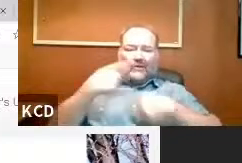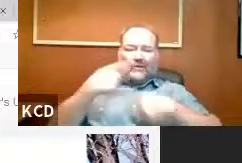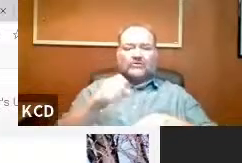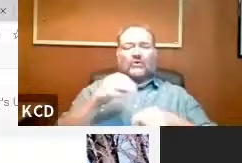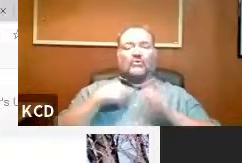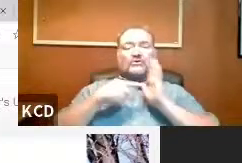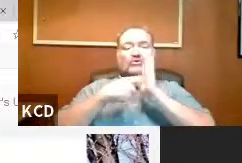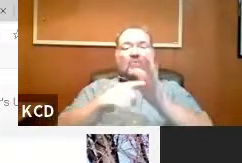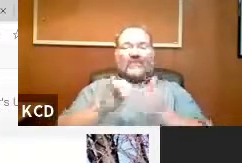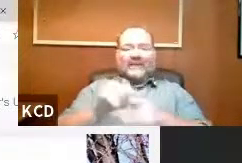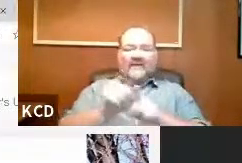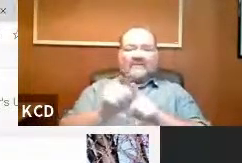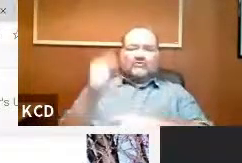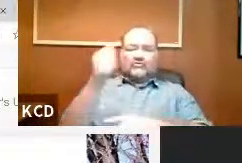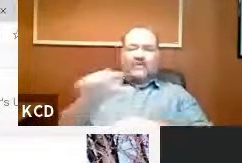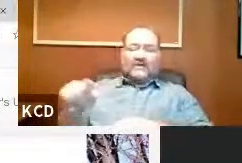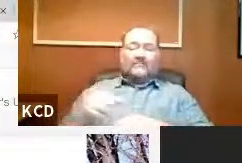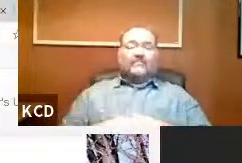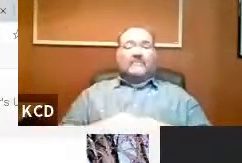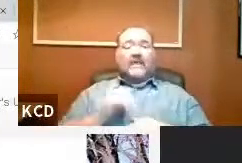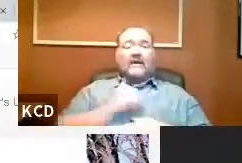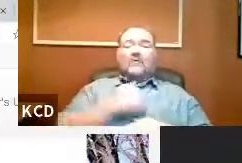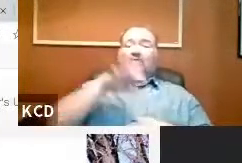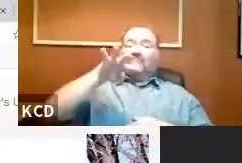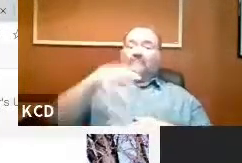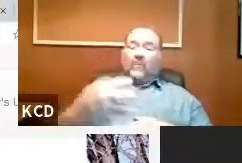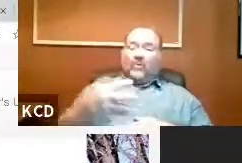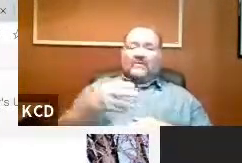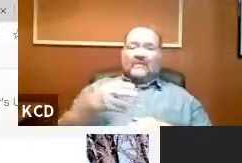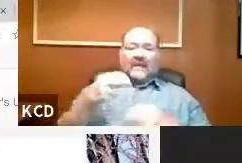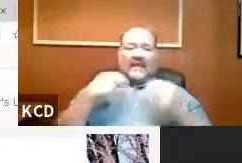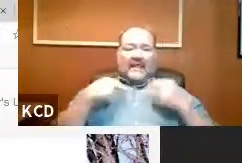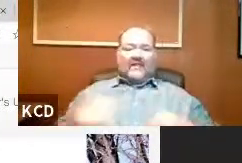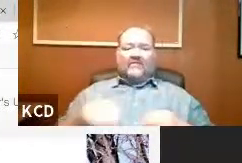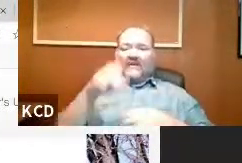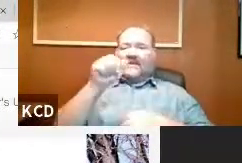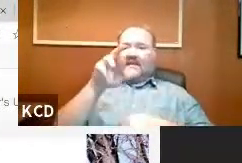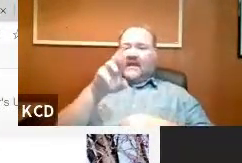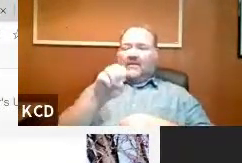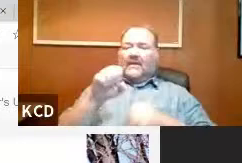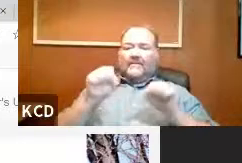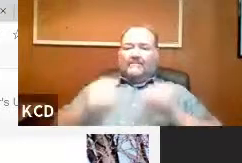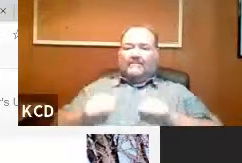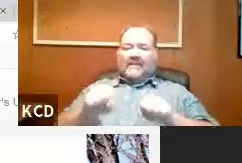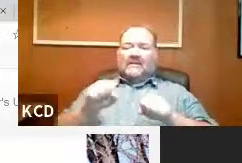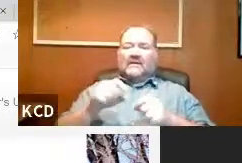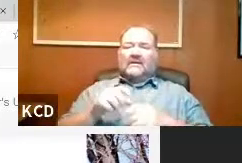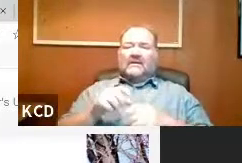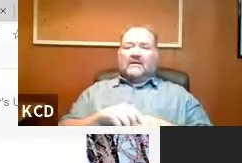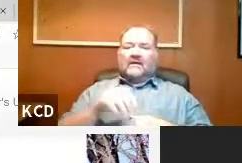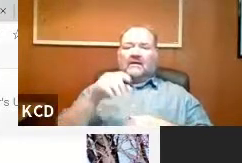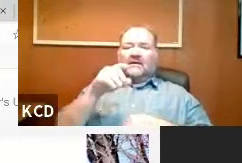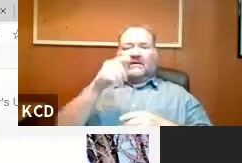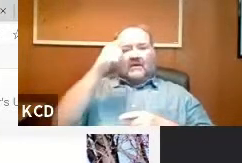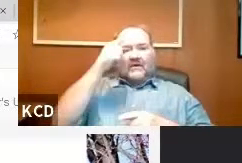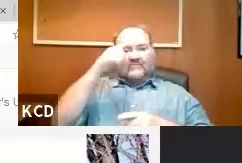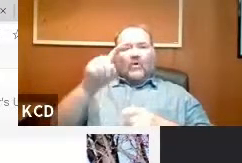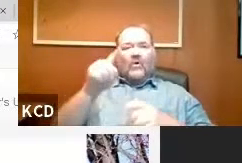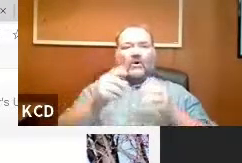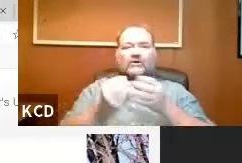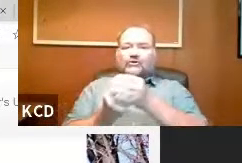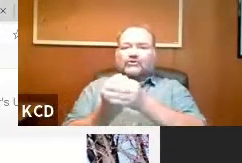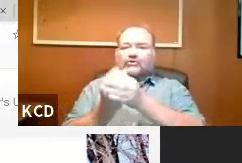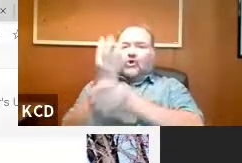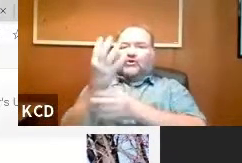green. Our fourth benchmark is the healthcare system capabilities remain within current and forecasted surge capacity. During this time